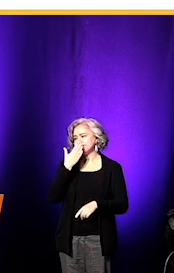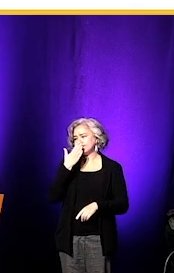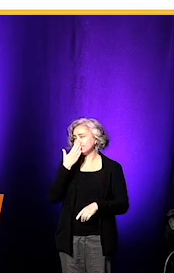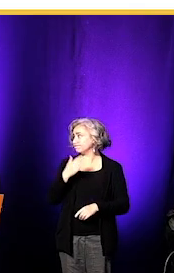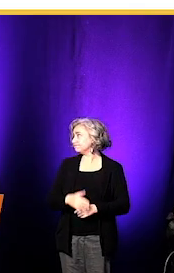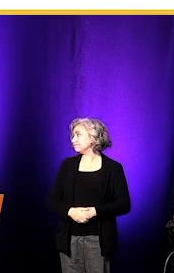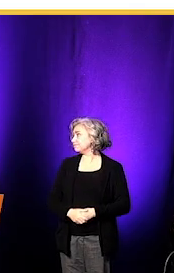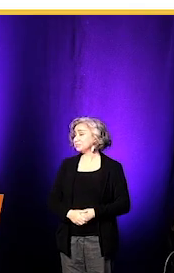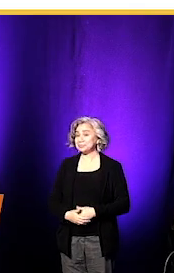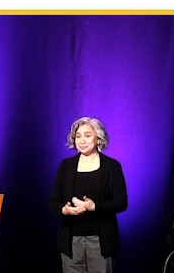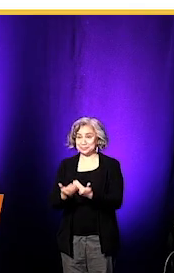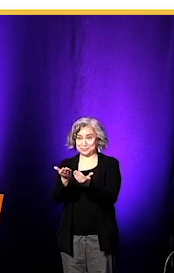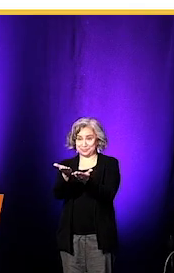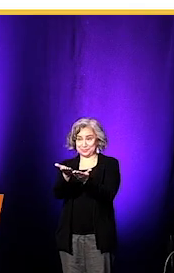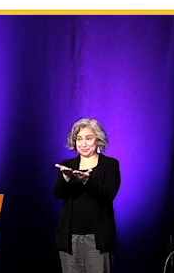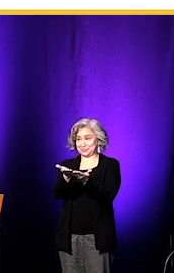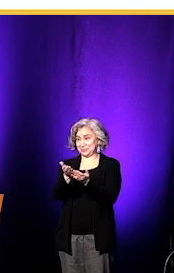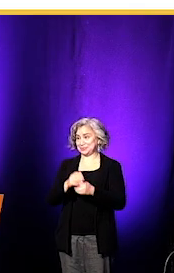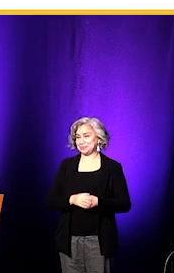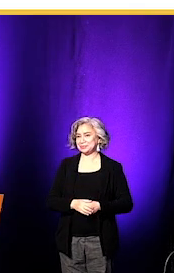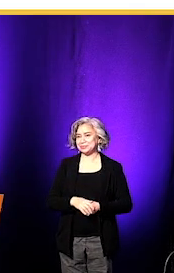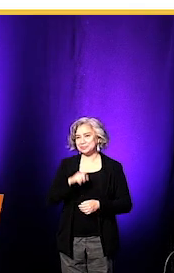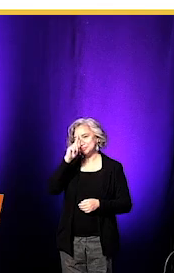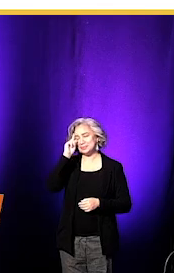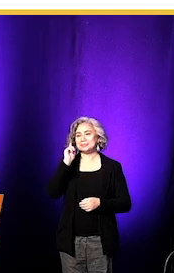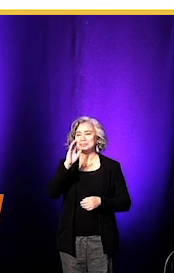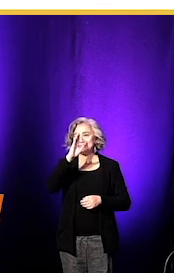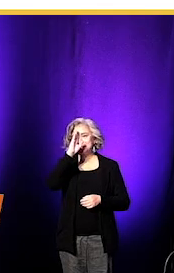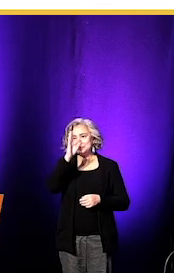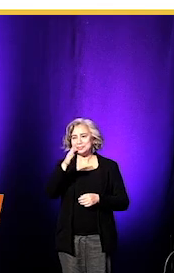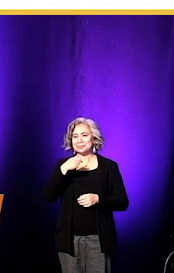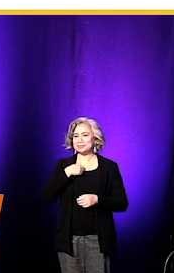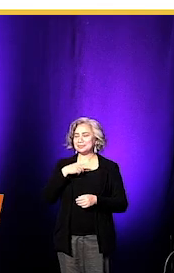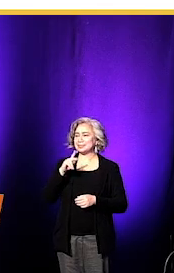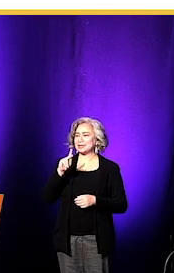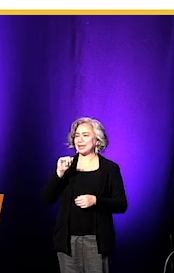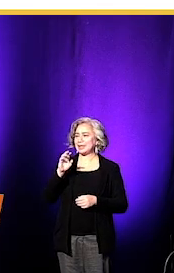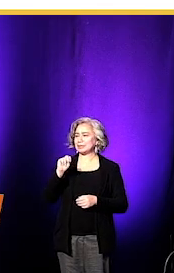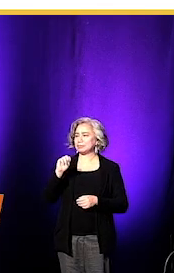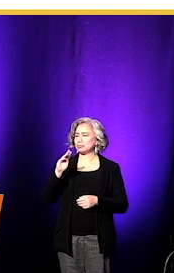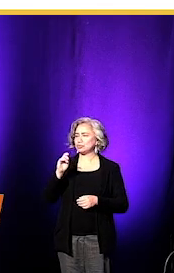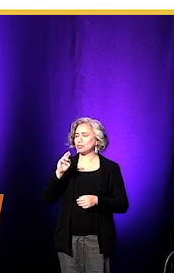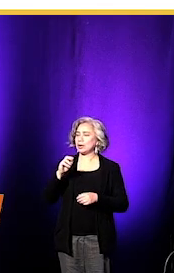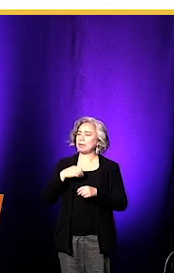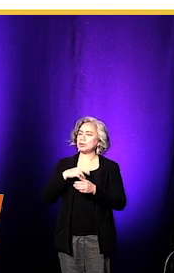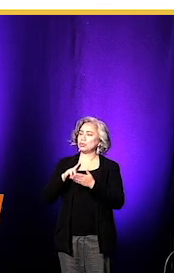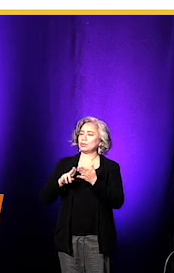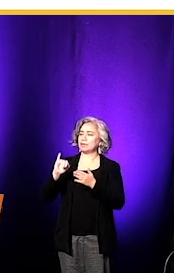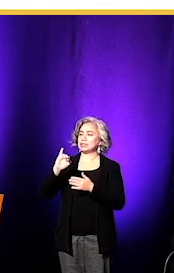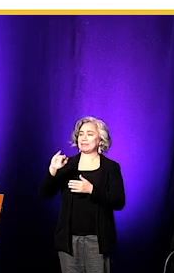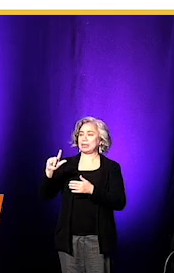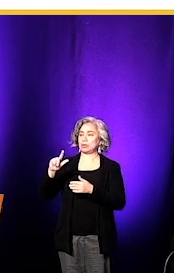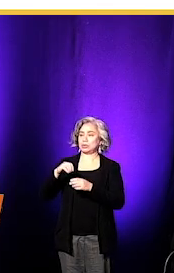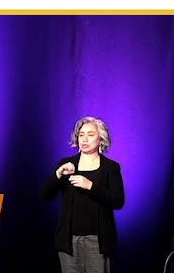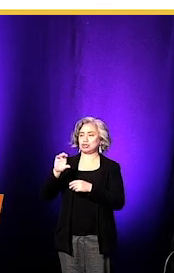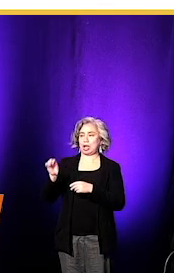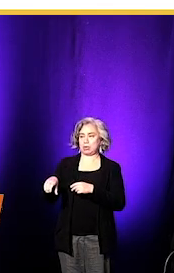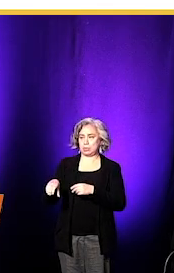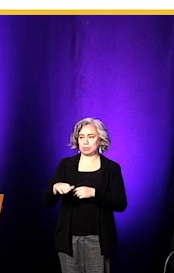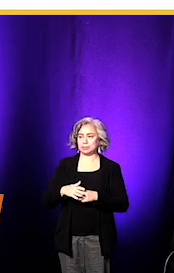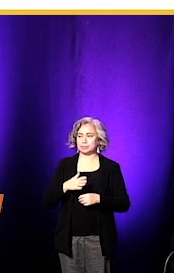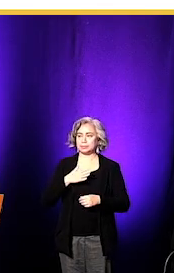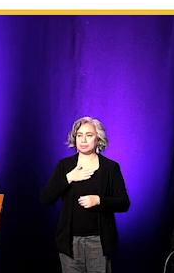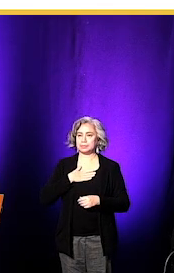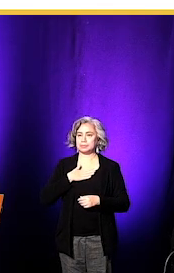Please. Hi, Dr. Gutierrez. My name is Caleb Germanero. I'm at University of Illinois, Chicago. And my student demographic